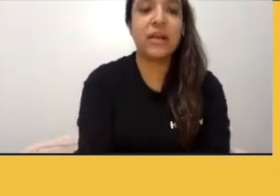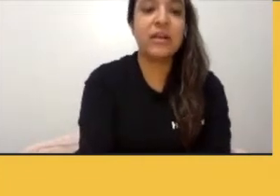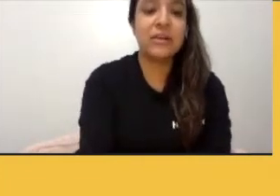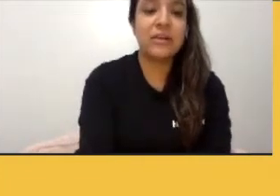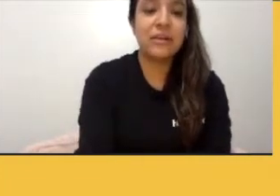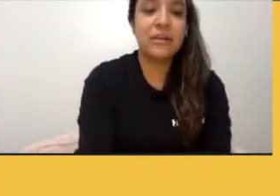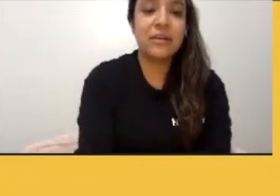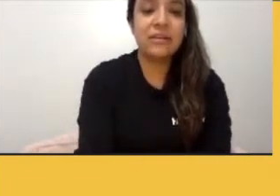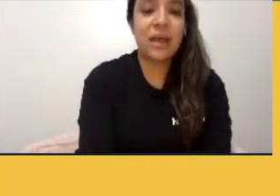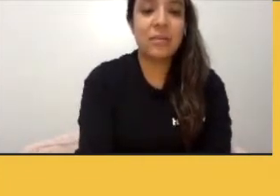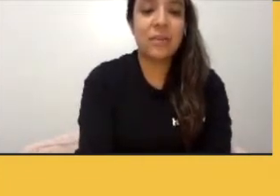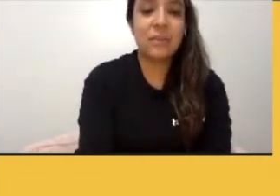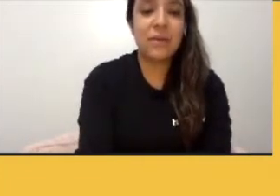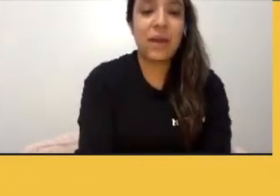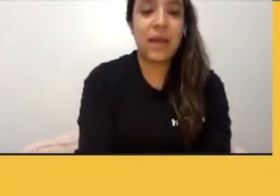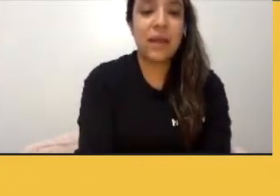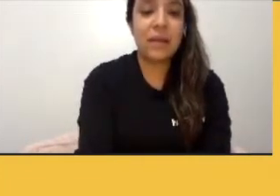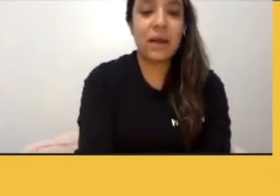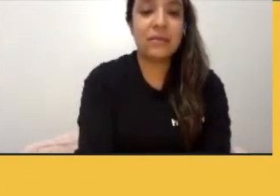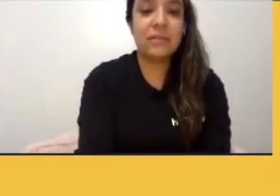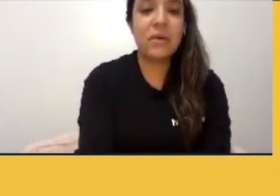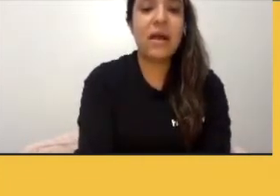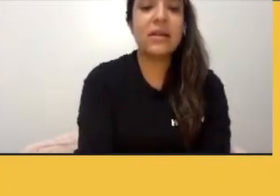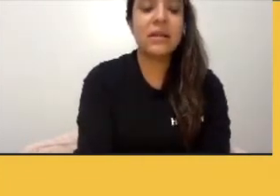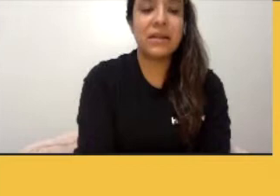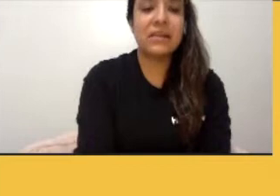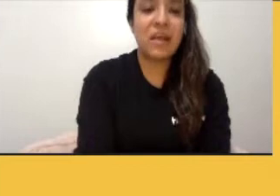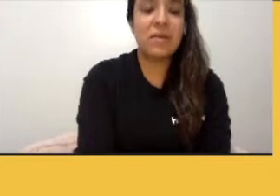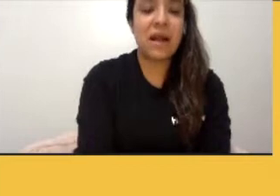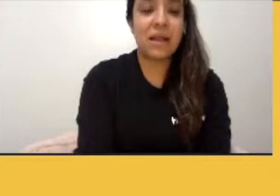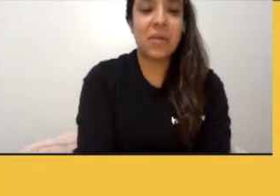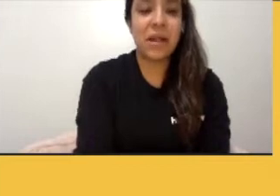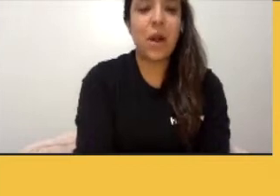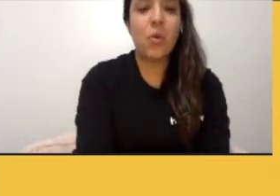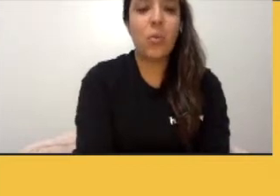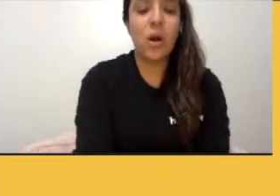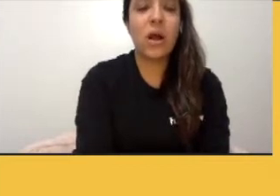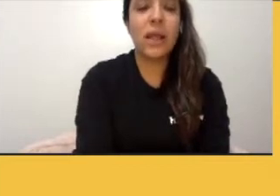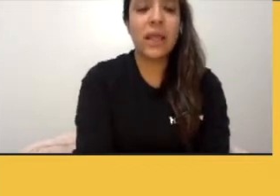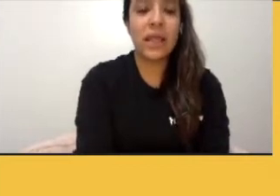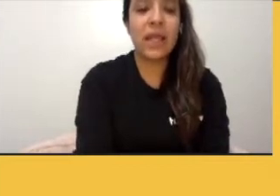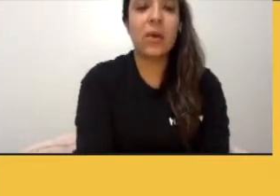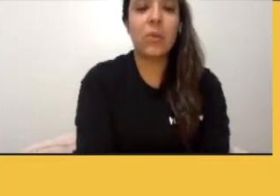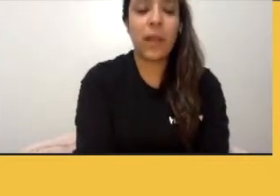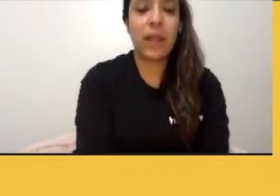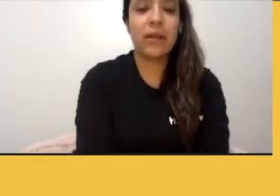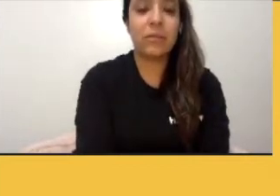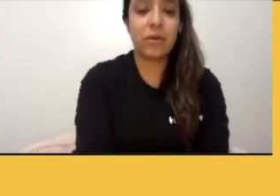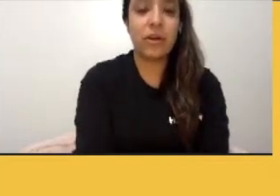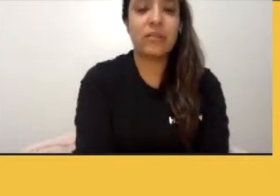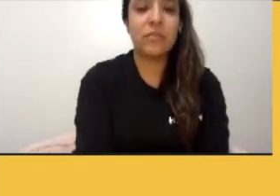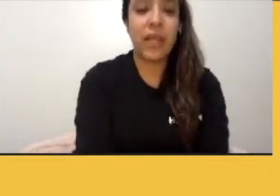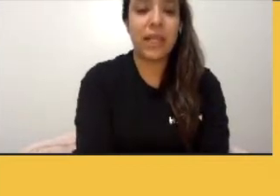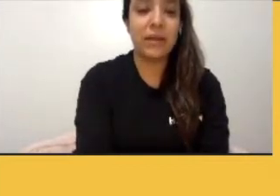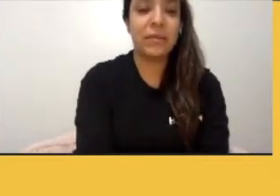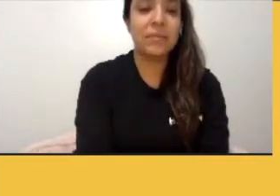ching. Tap, let me go ahead and box this one. Tap it out, get ready, go. W-ing, wing. The word